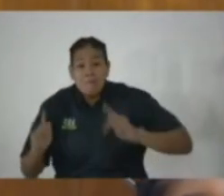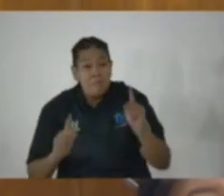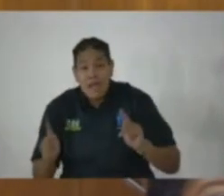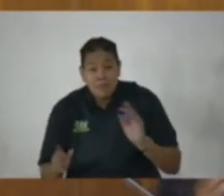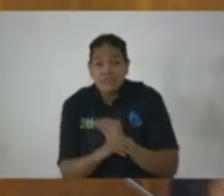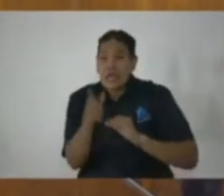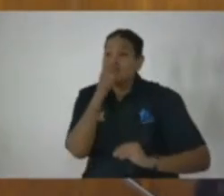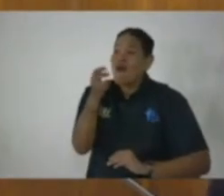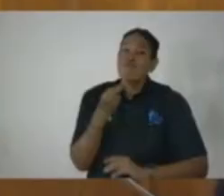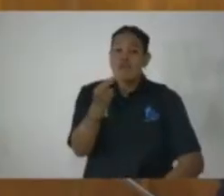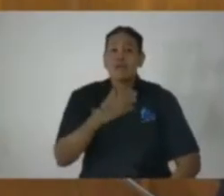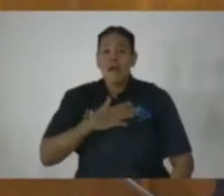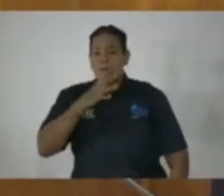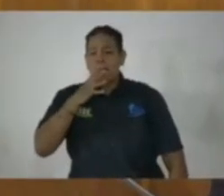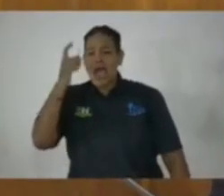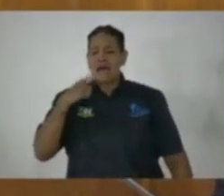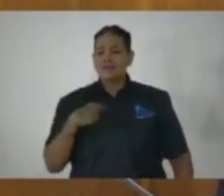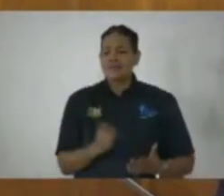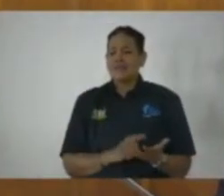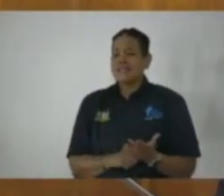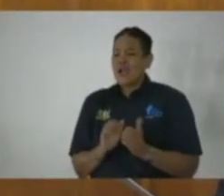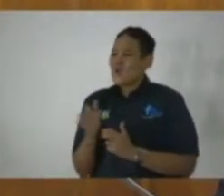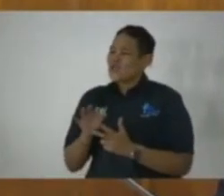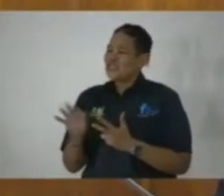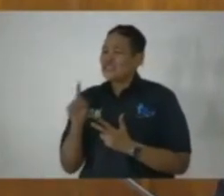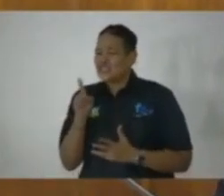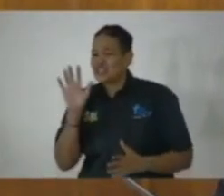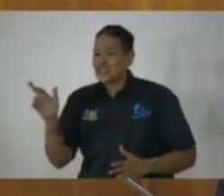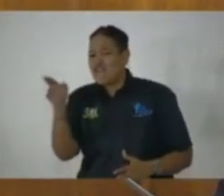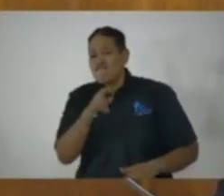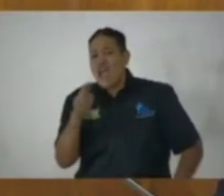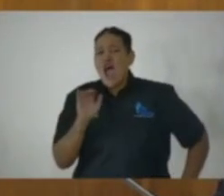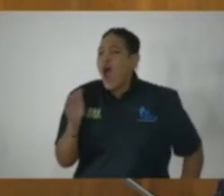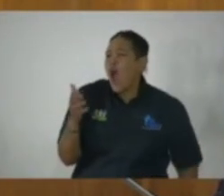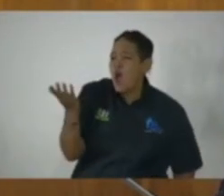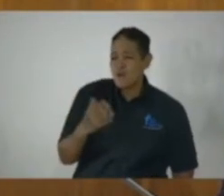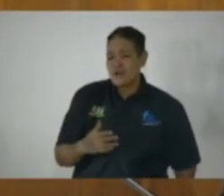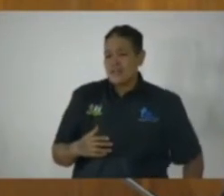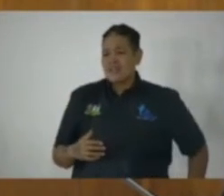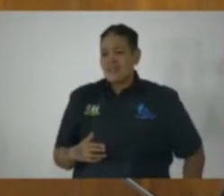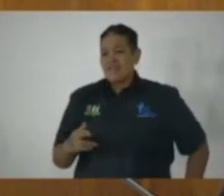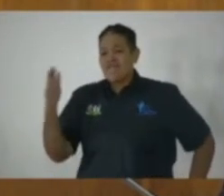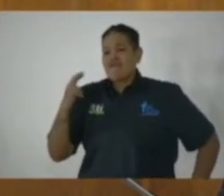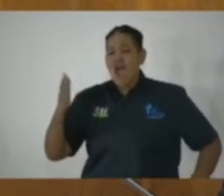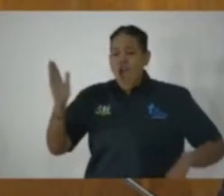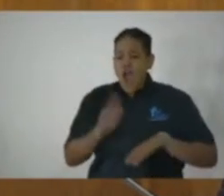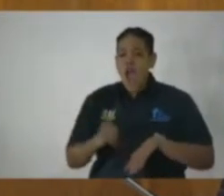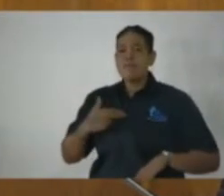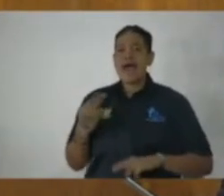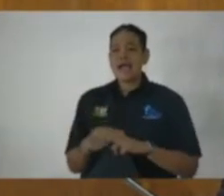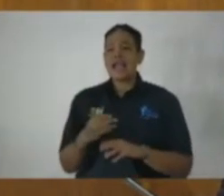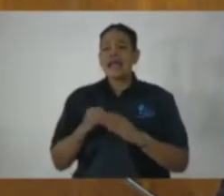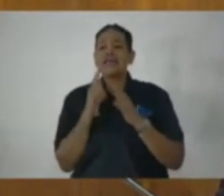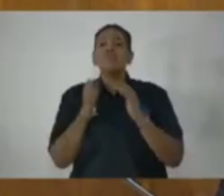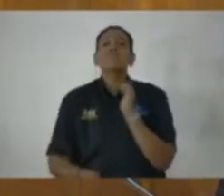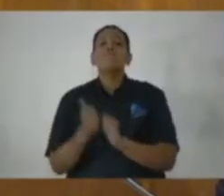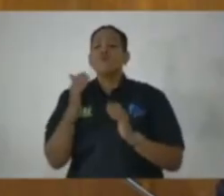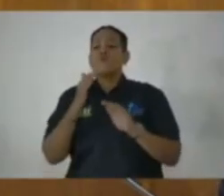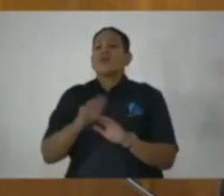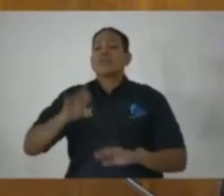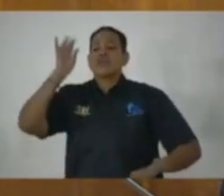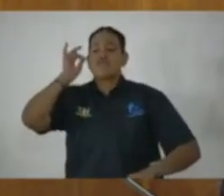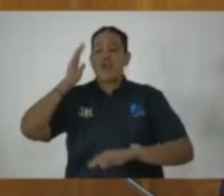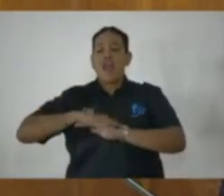Persons who are friends of mine, my mother asks me sometimes, how do you choose your friends? Have been calling my name in the most way on radio